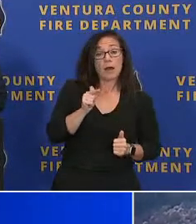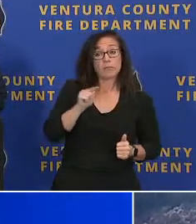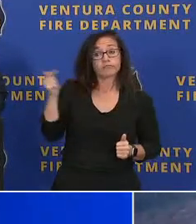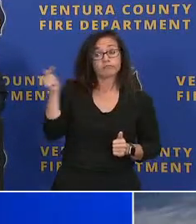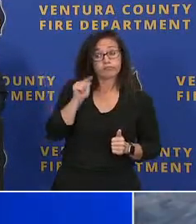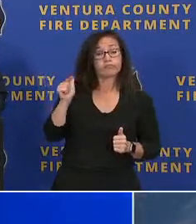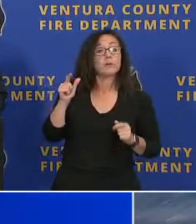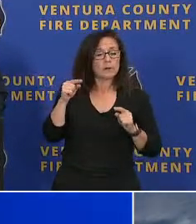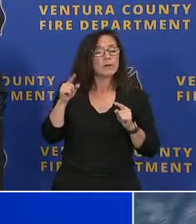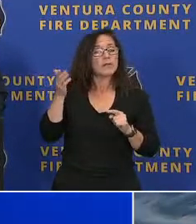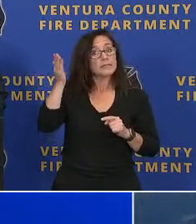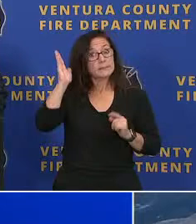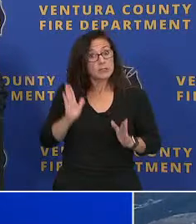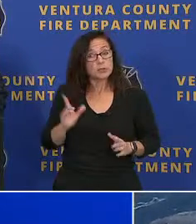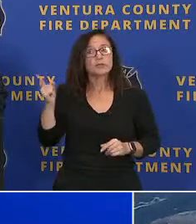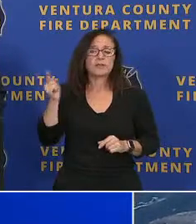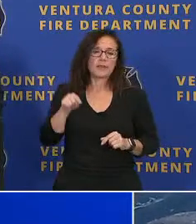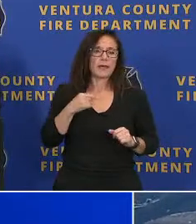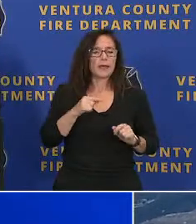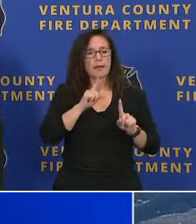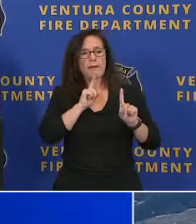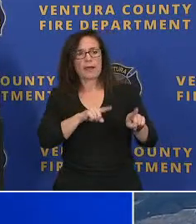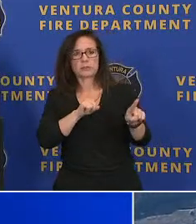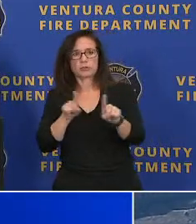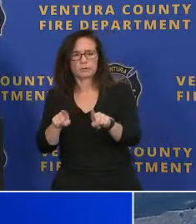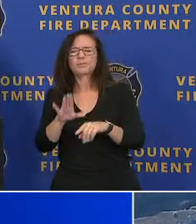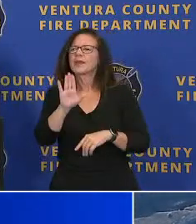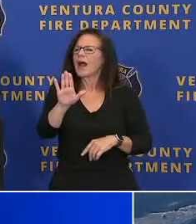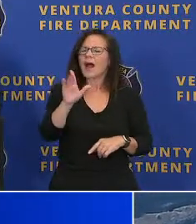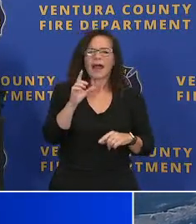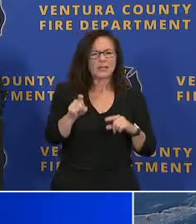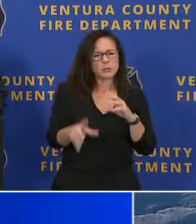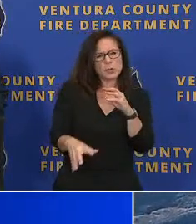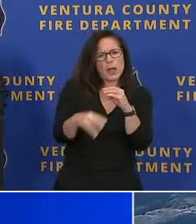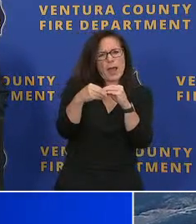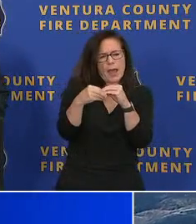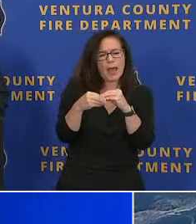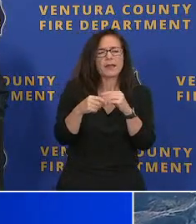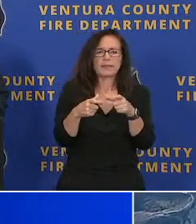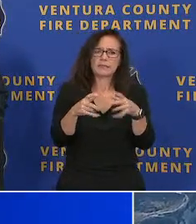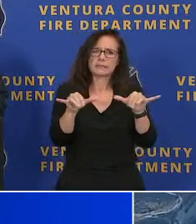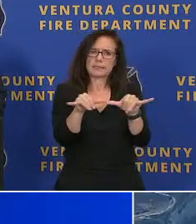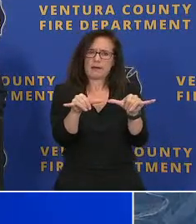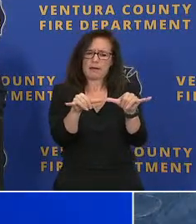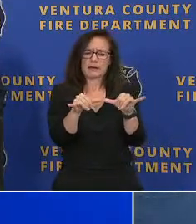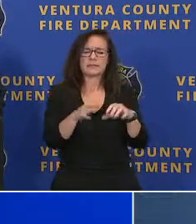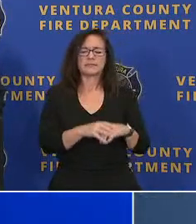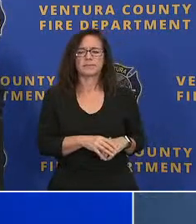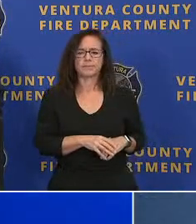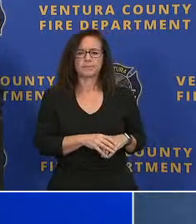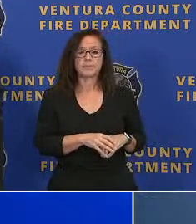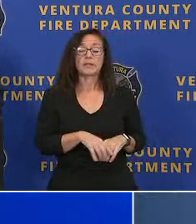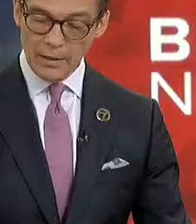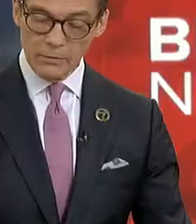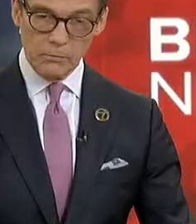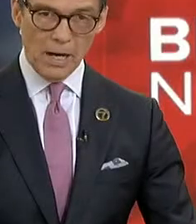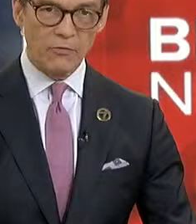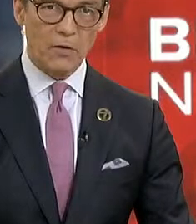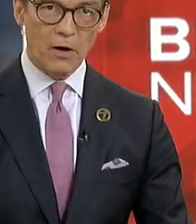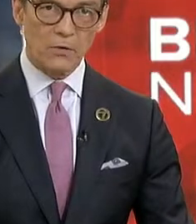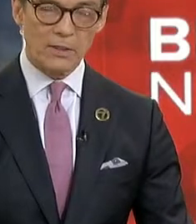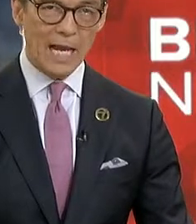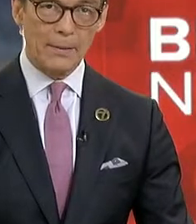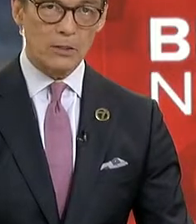were 10,000 people evacuated from this area. Yeah, and they remain evacuated largely because this fire continues on.